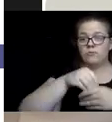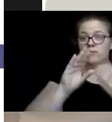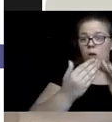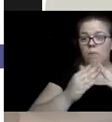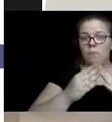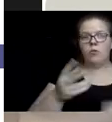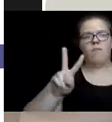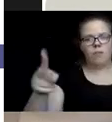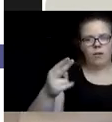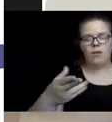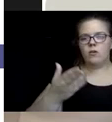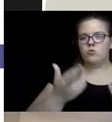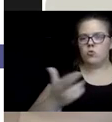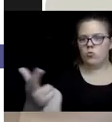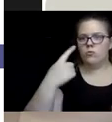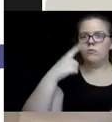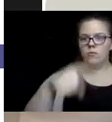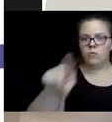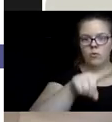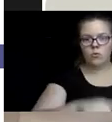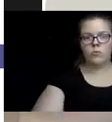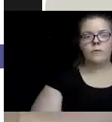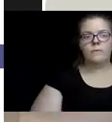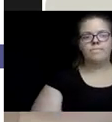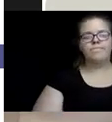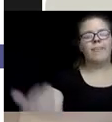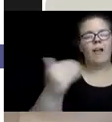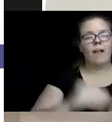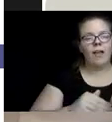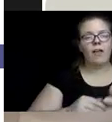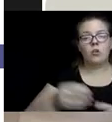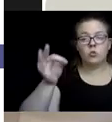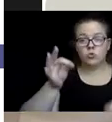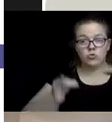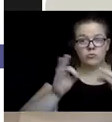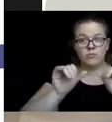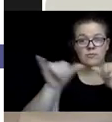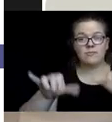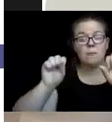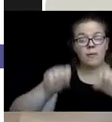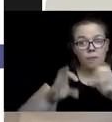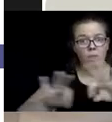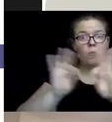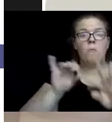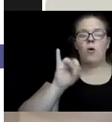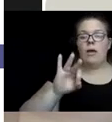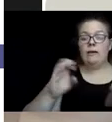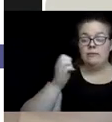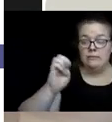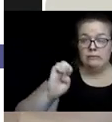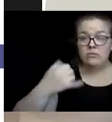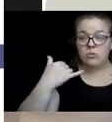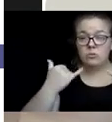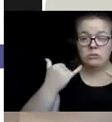a resource for you. Again, the justice system can be important. If you are in an emergency right